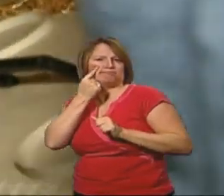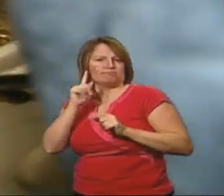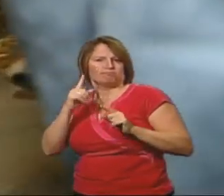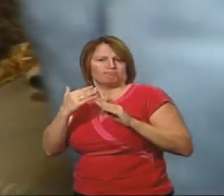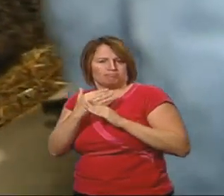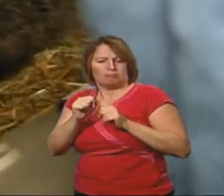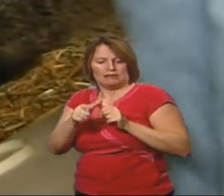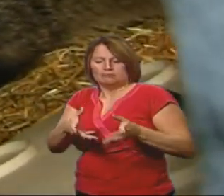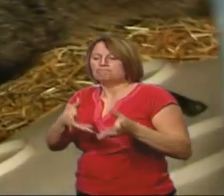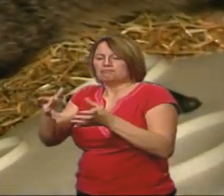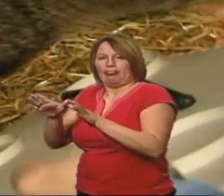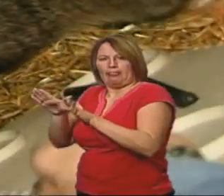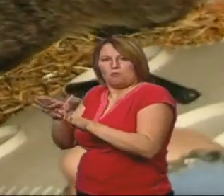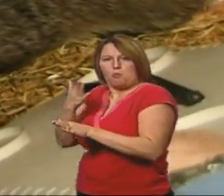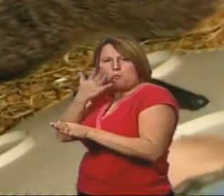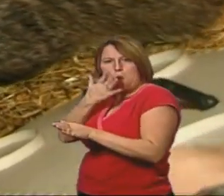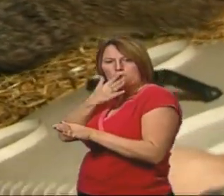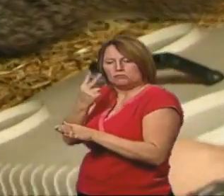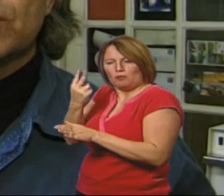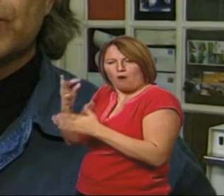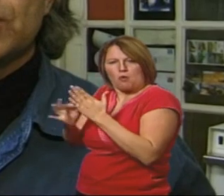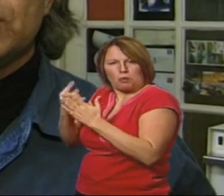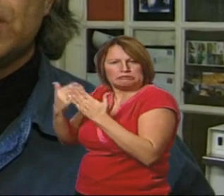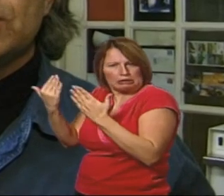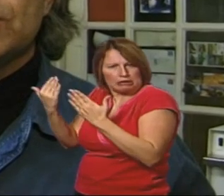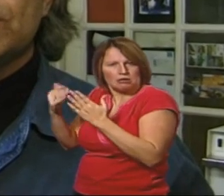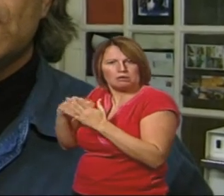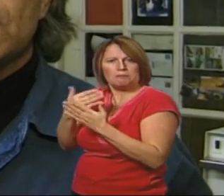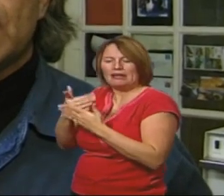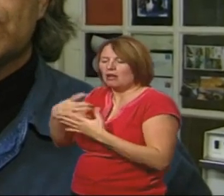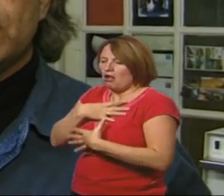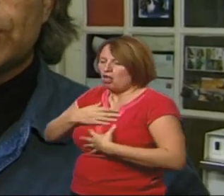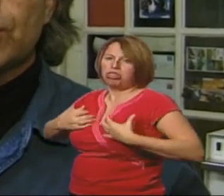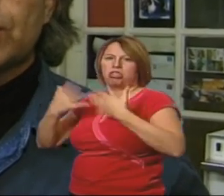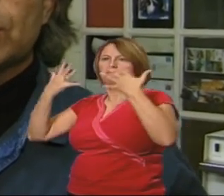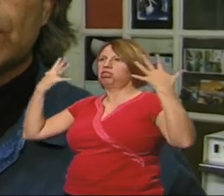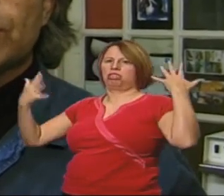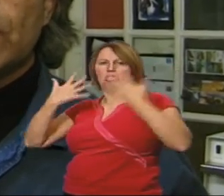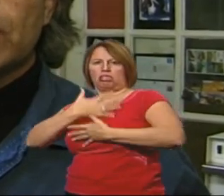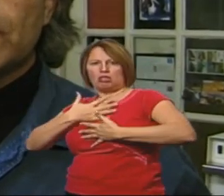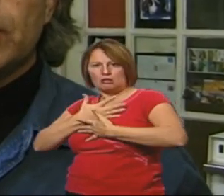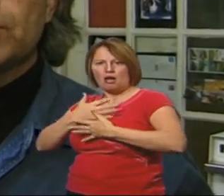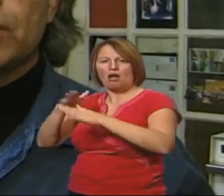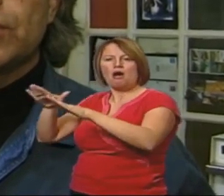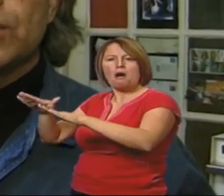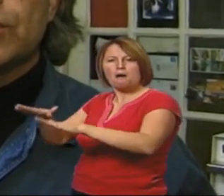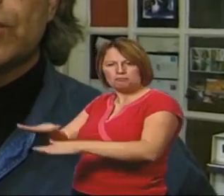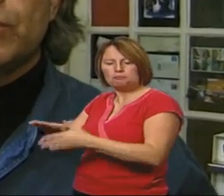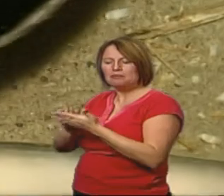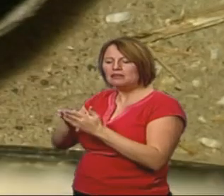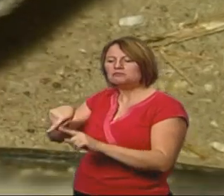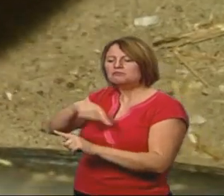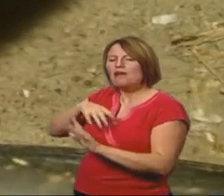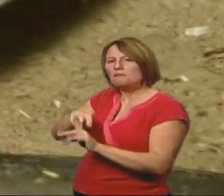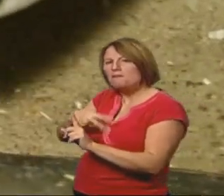of this badger now is to leave it warm and quiet for 24 hours so it's got the opportunity to counter any shock that it's got, to overcome any exposure that it's got,